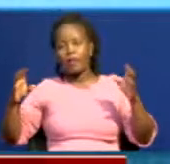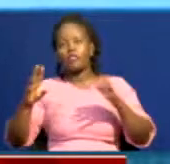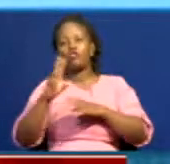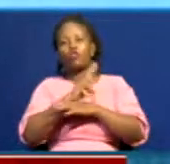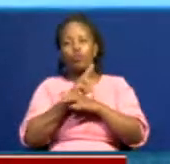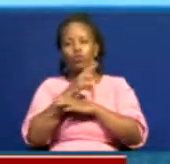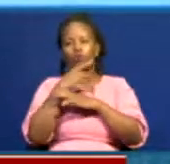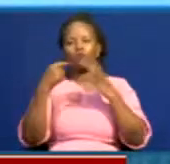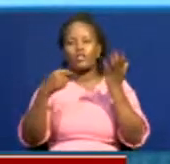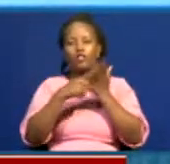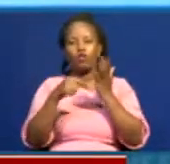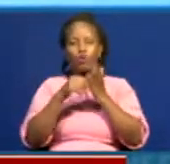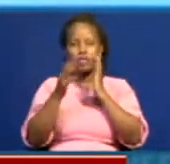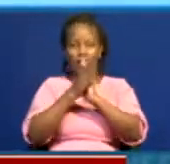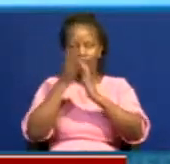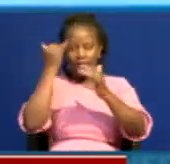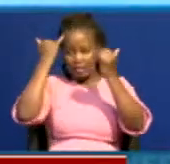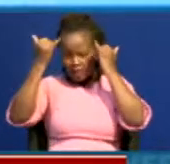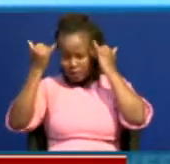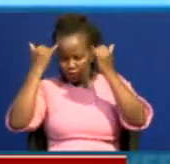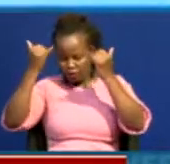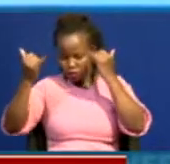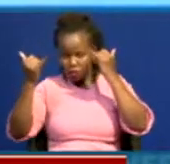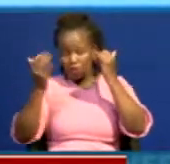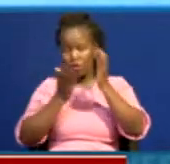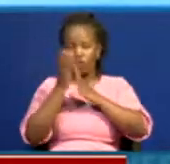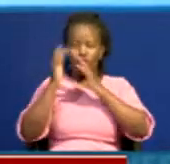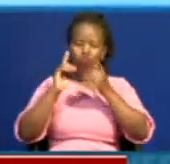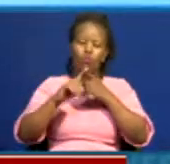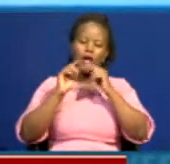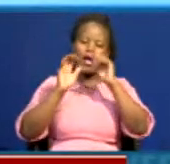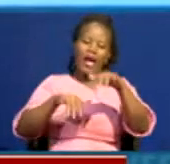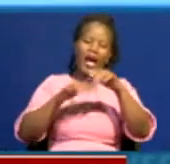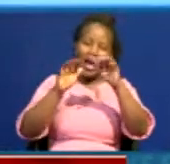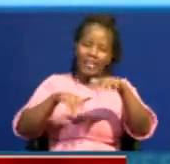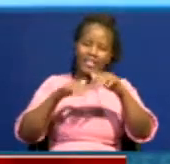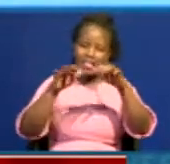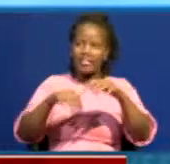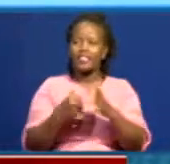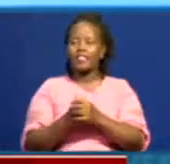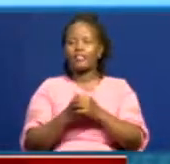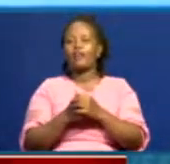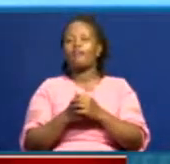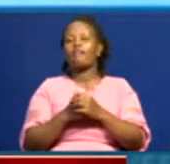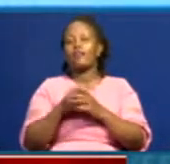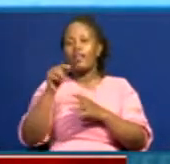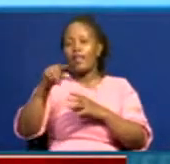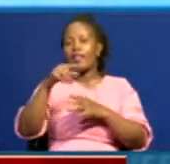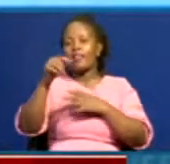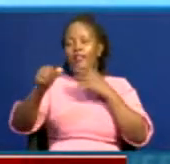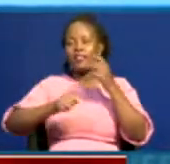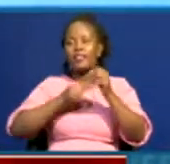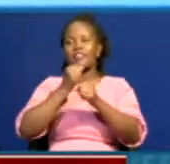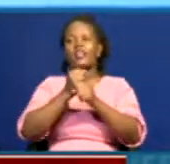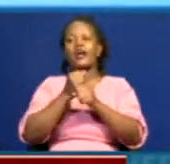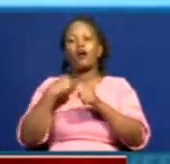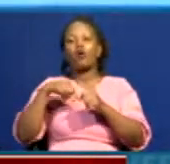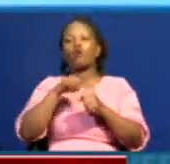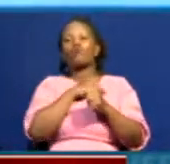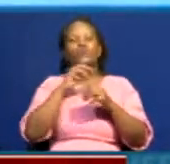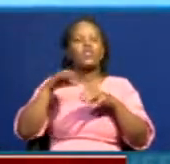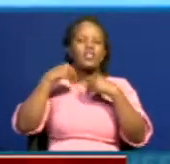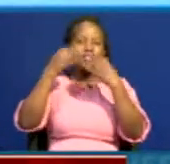and innovation into our agriculture. For the first time this year, we delivered